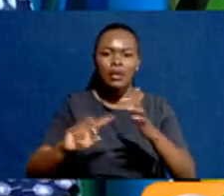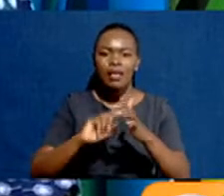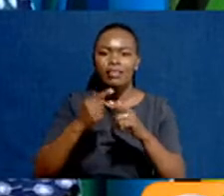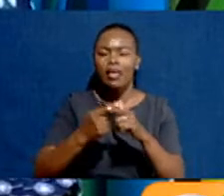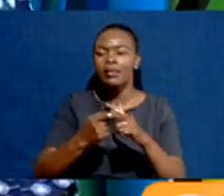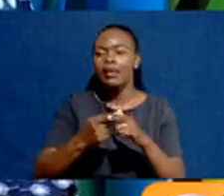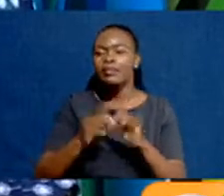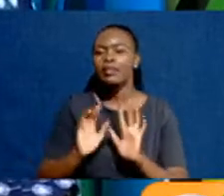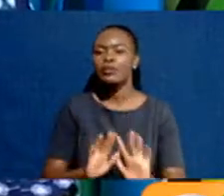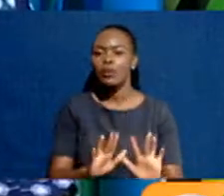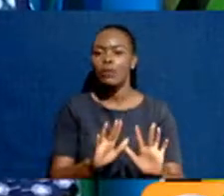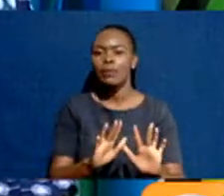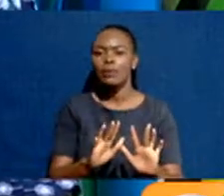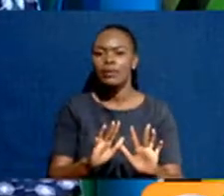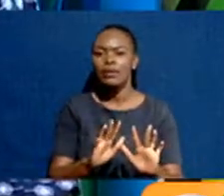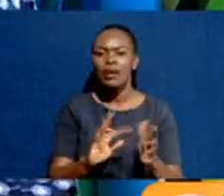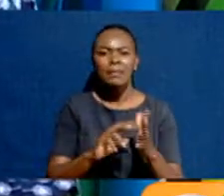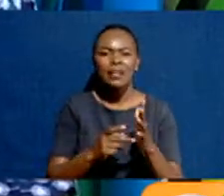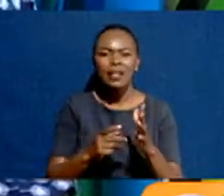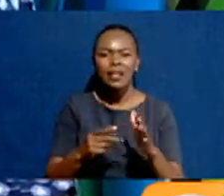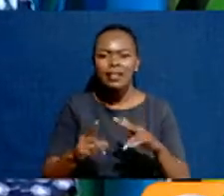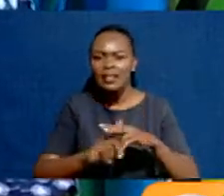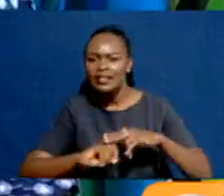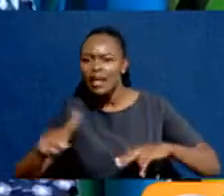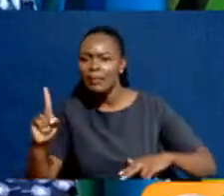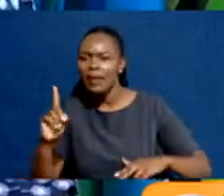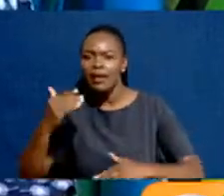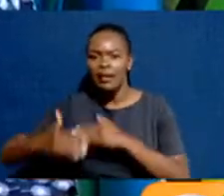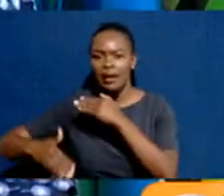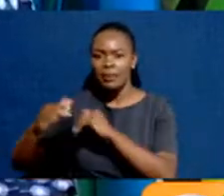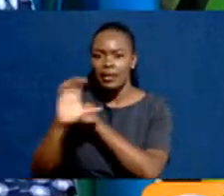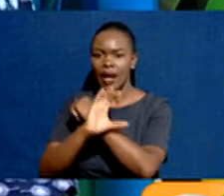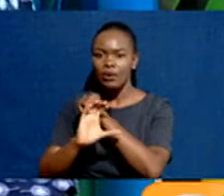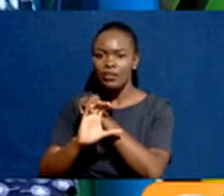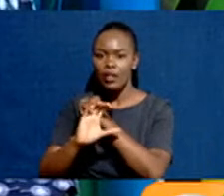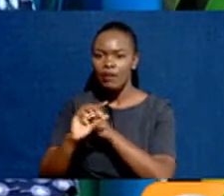have been sneaking to a neighboring country for a few months, and then they come back.